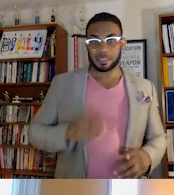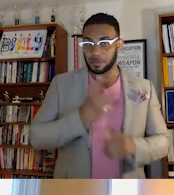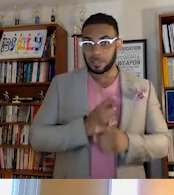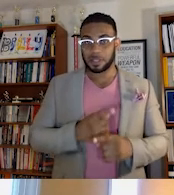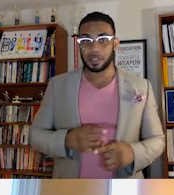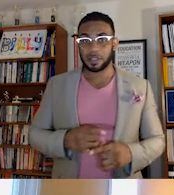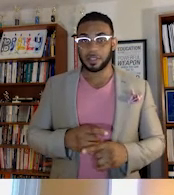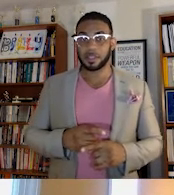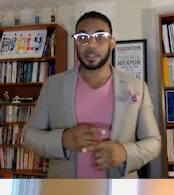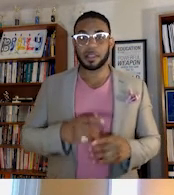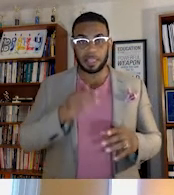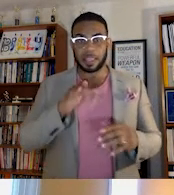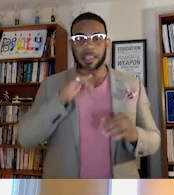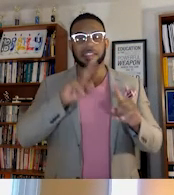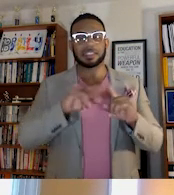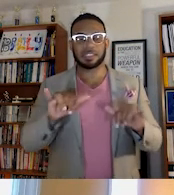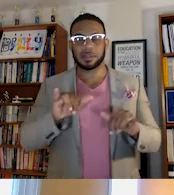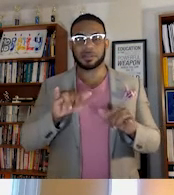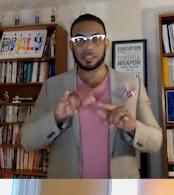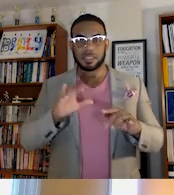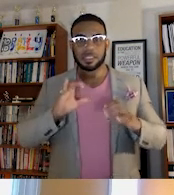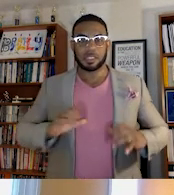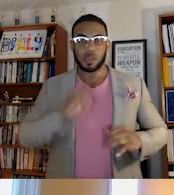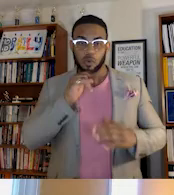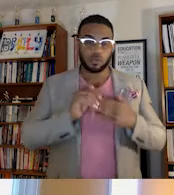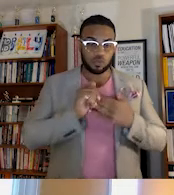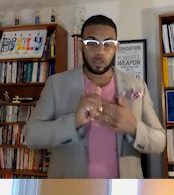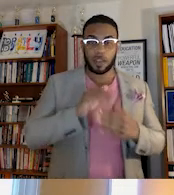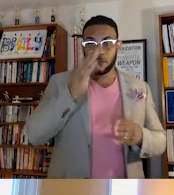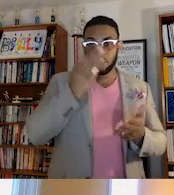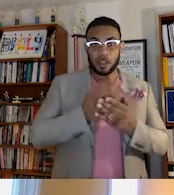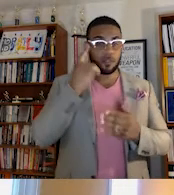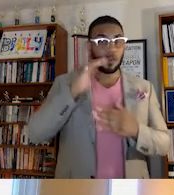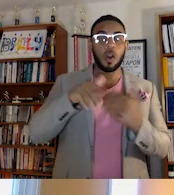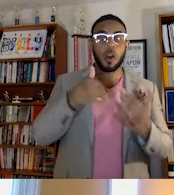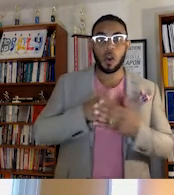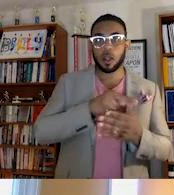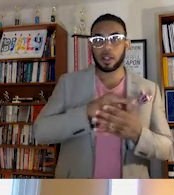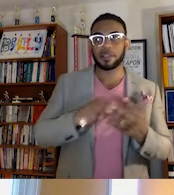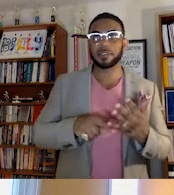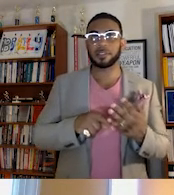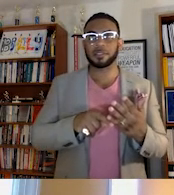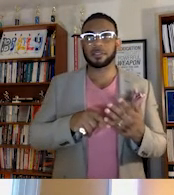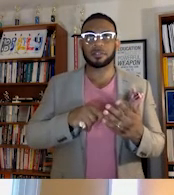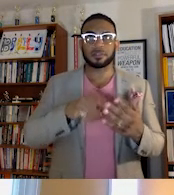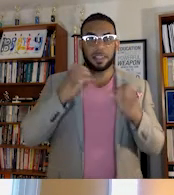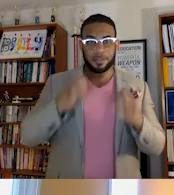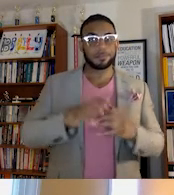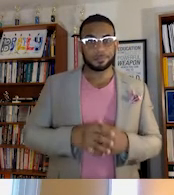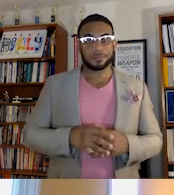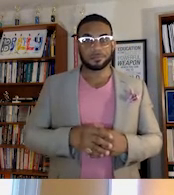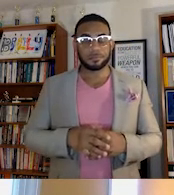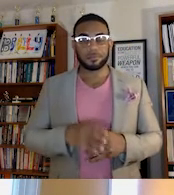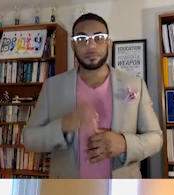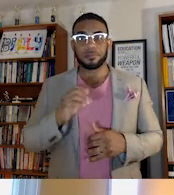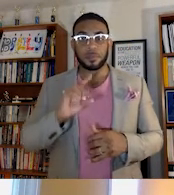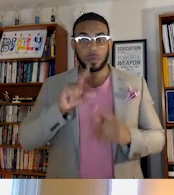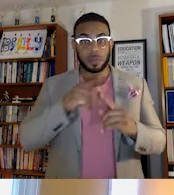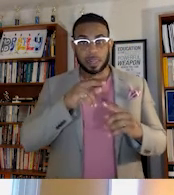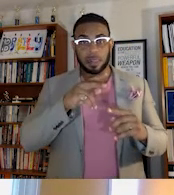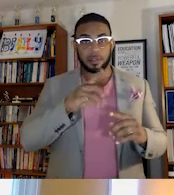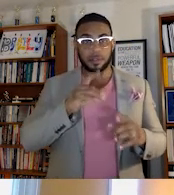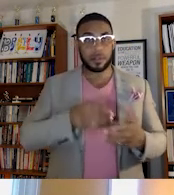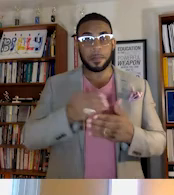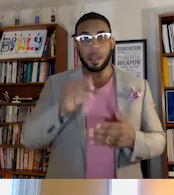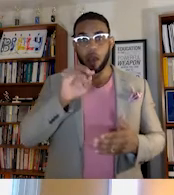right? And it's the citizens who drive funding for all of these efforts. So when they're